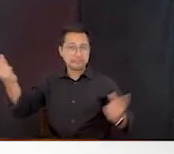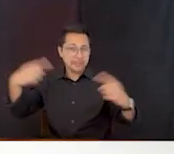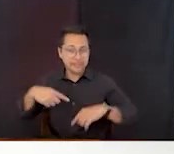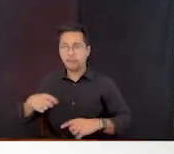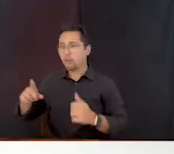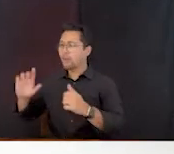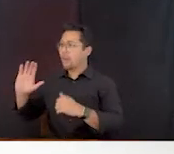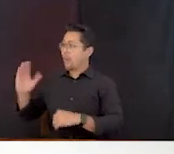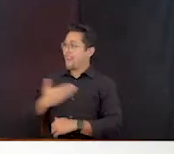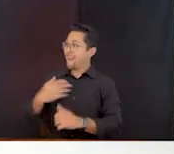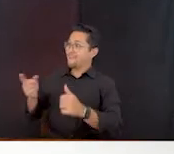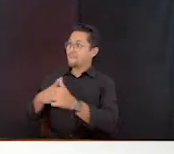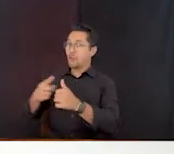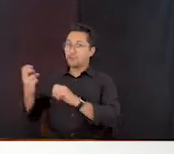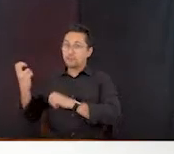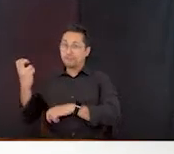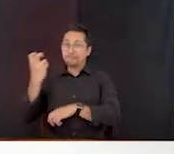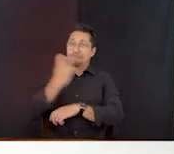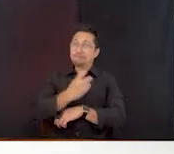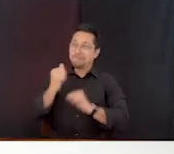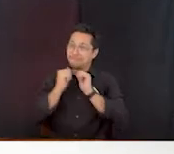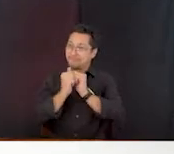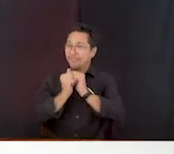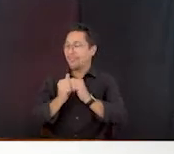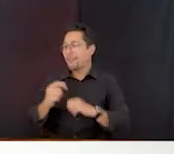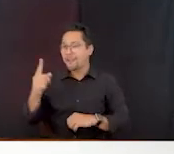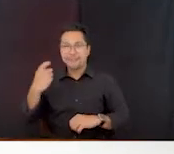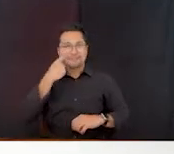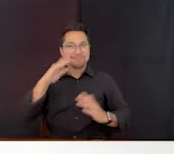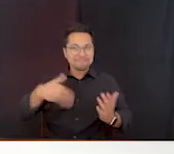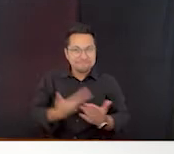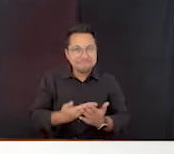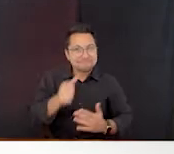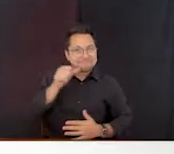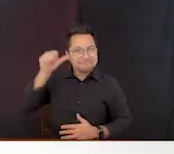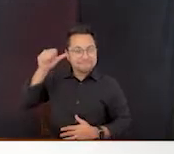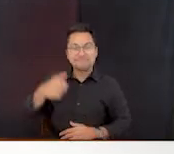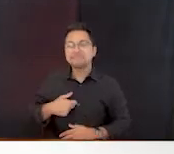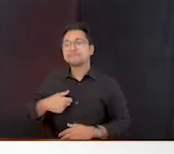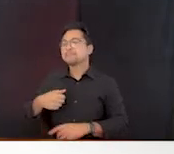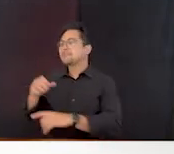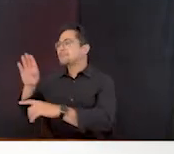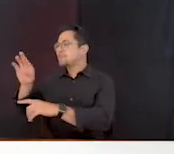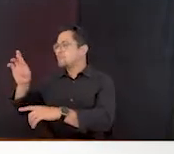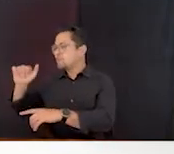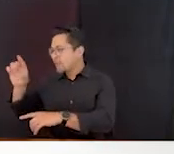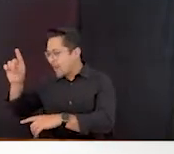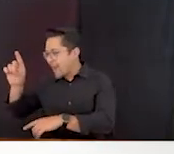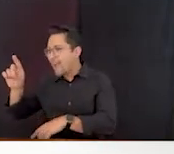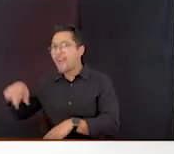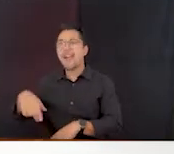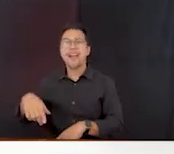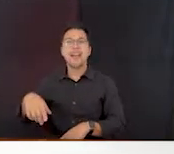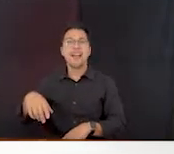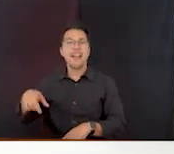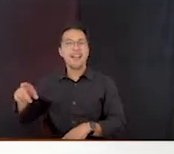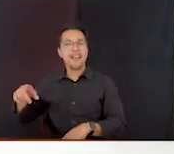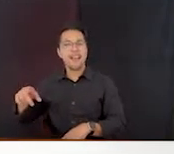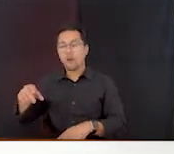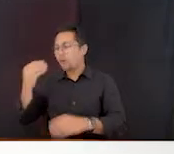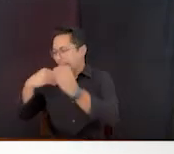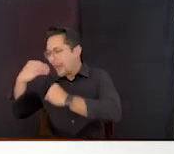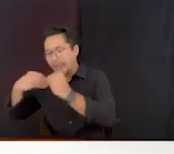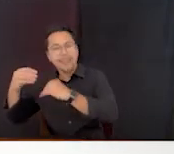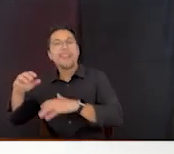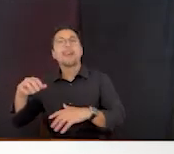to demonstrate our contributions to the university community. So it's just exciting to be here